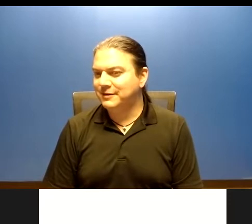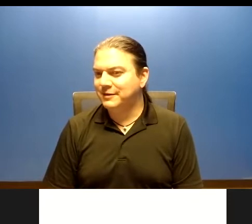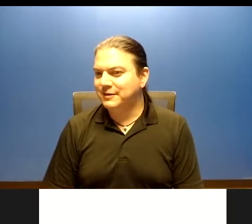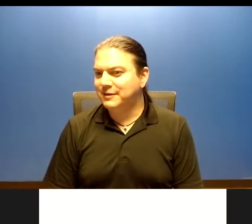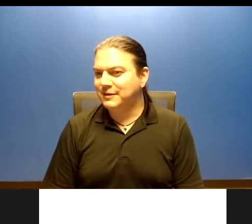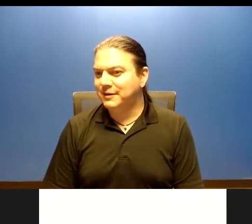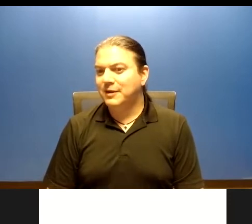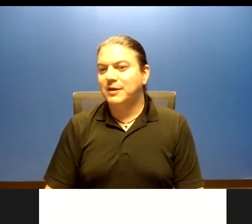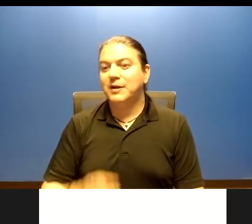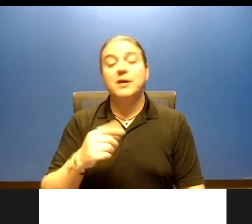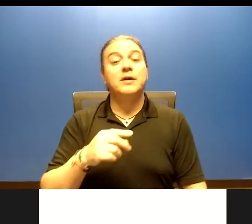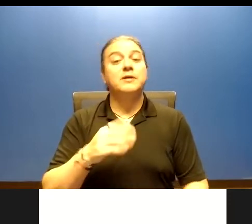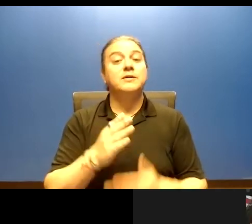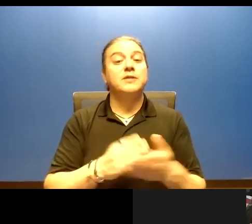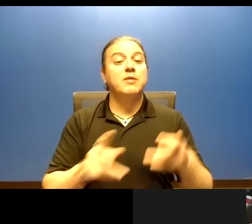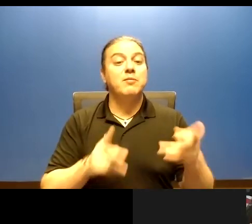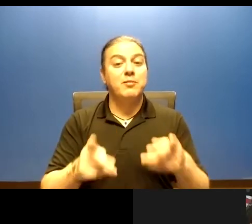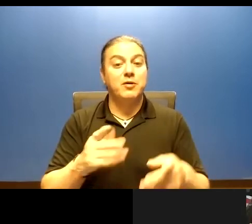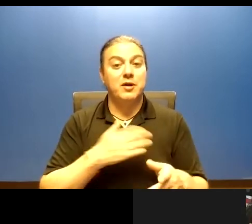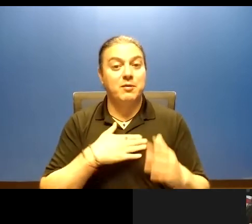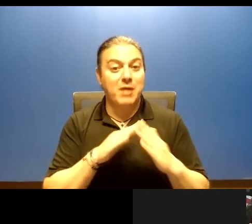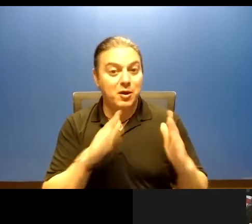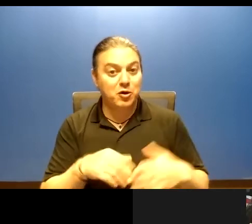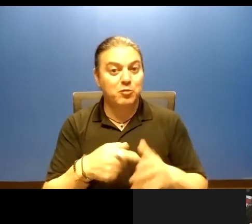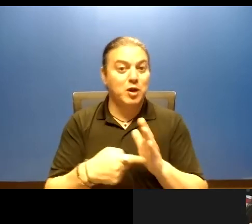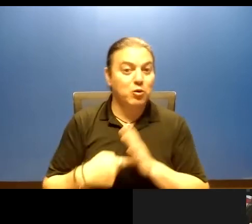home requiring wheelchairs or walkers,